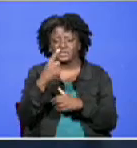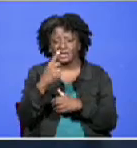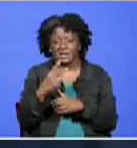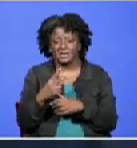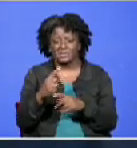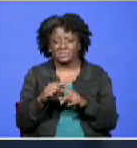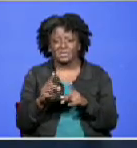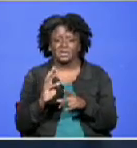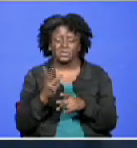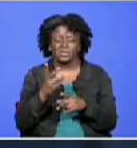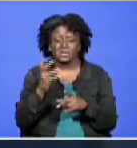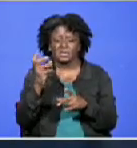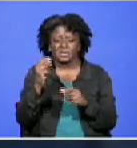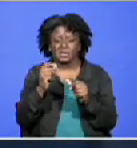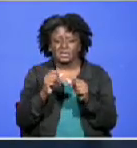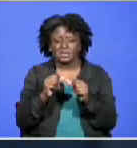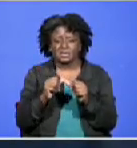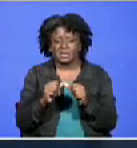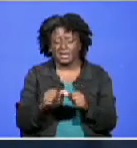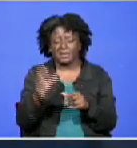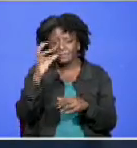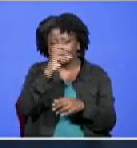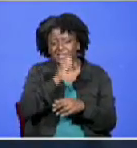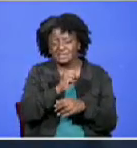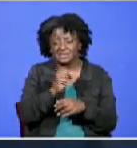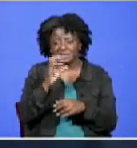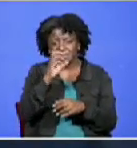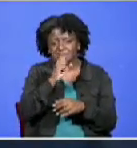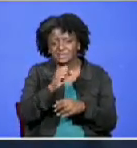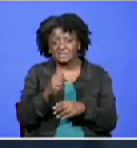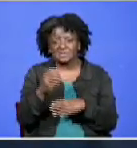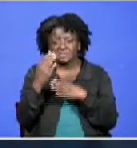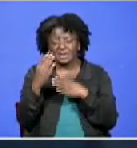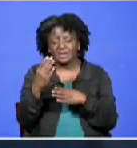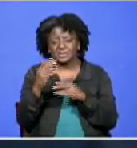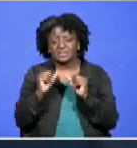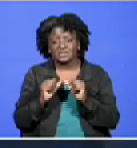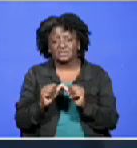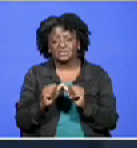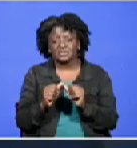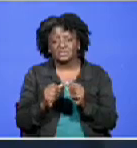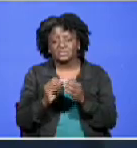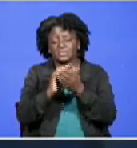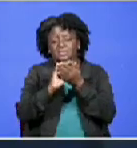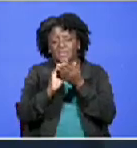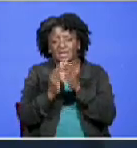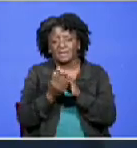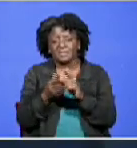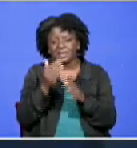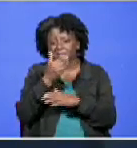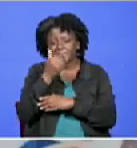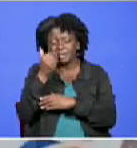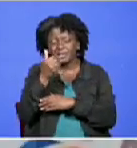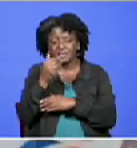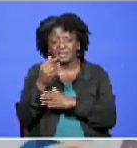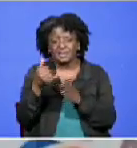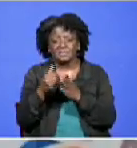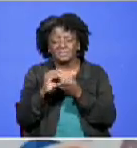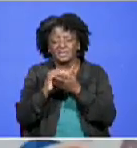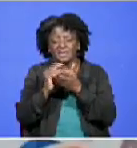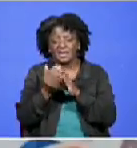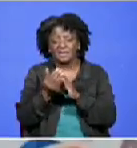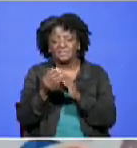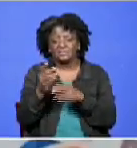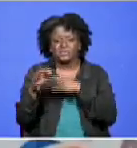we keep missing, and Bahamas keep getting better, and now we get frustrating. The possession of